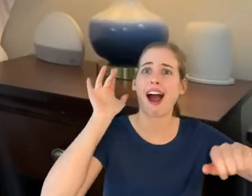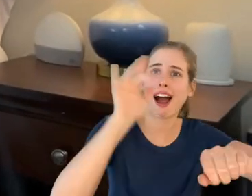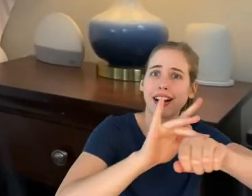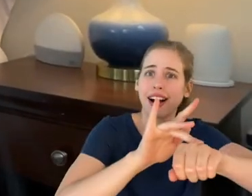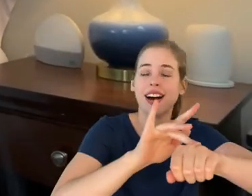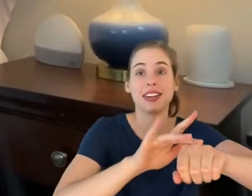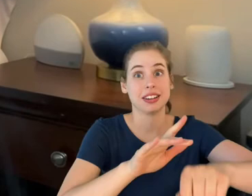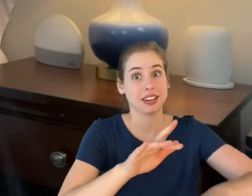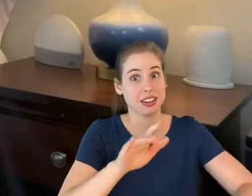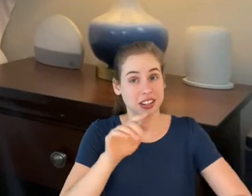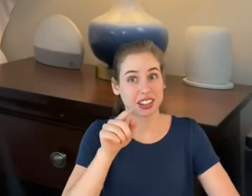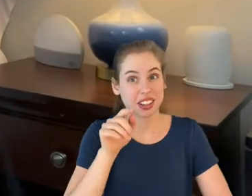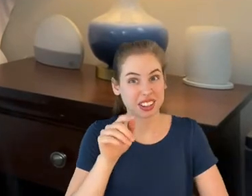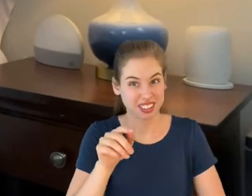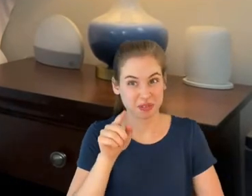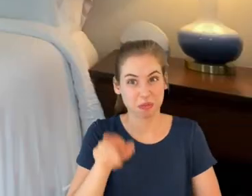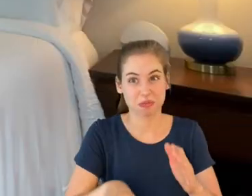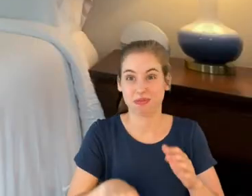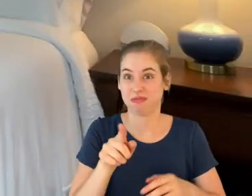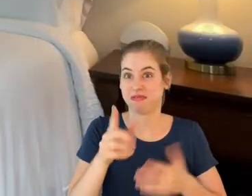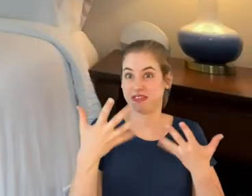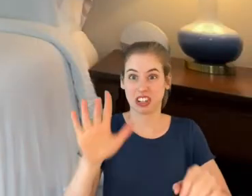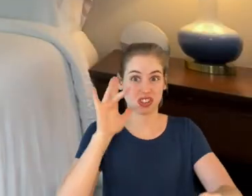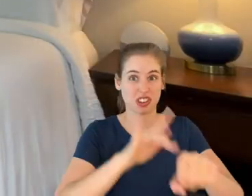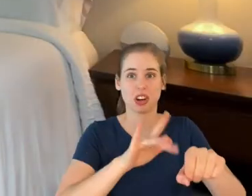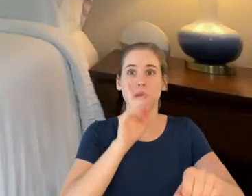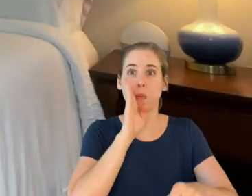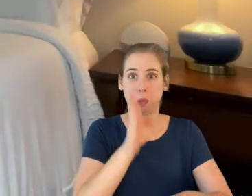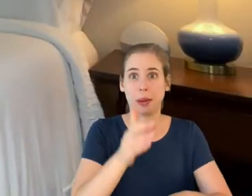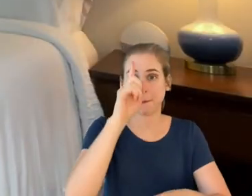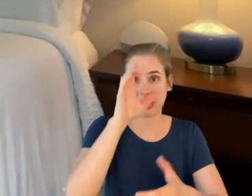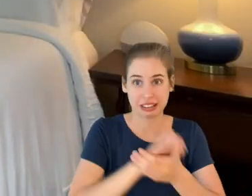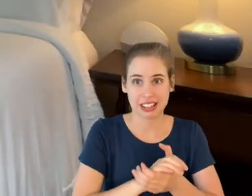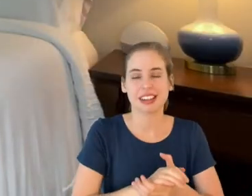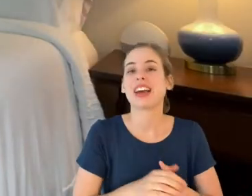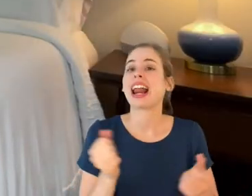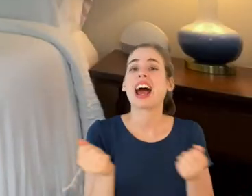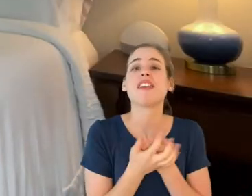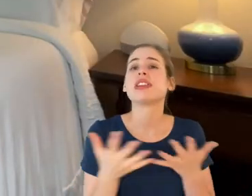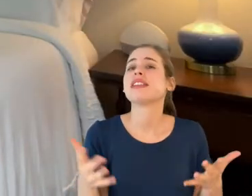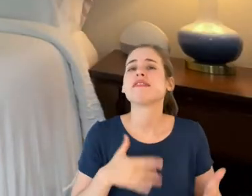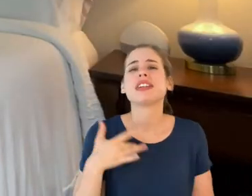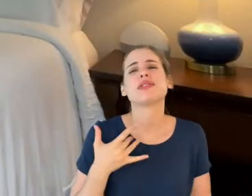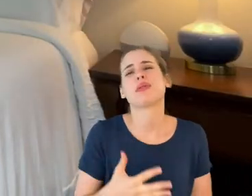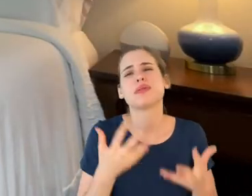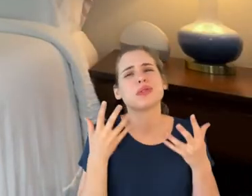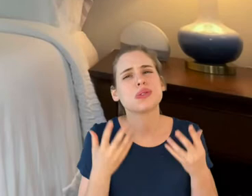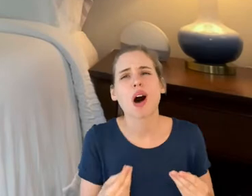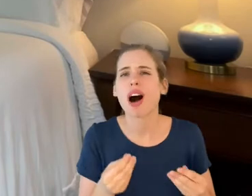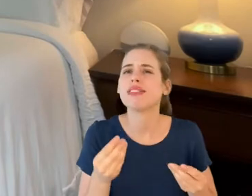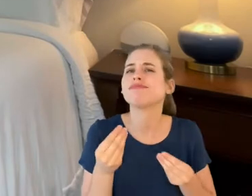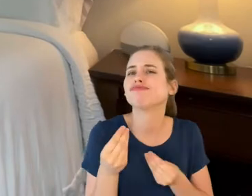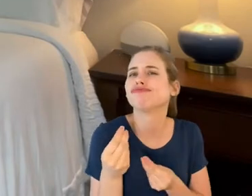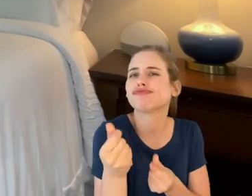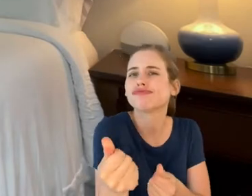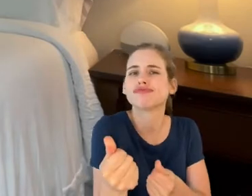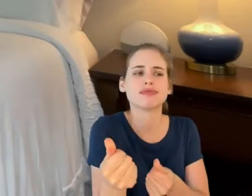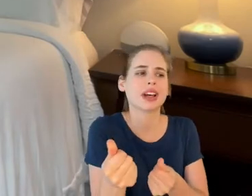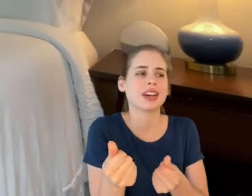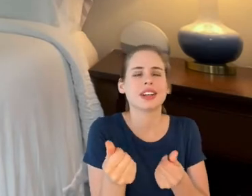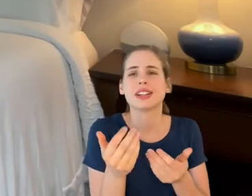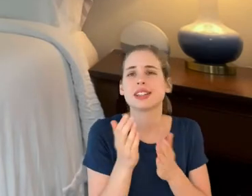because really feeling is believing. The sheet itself is so silky soft. I mean, you can see it's just